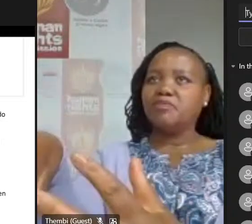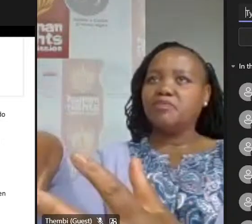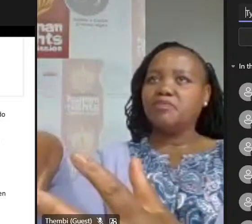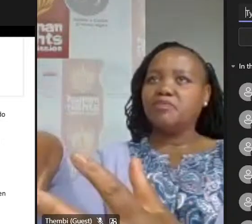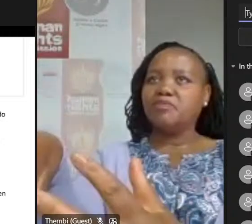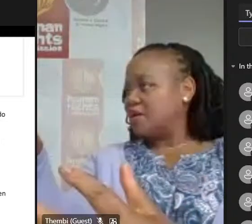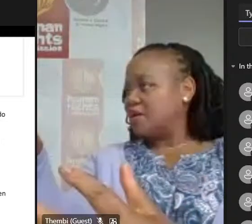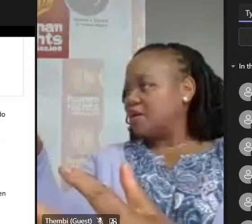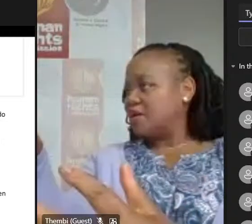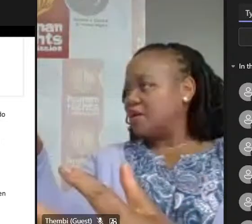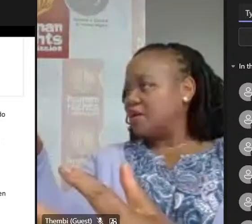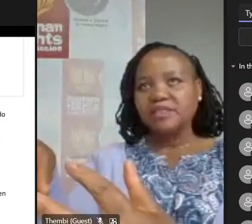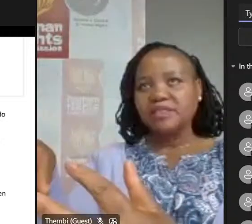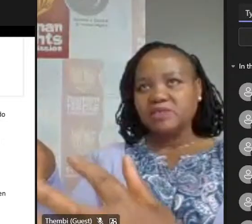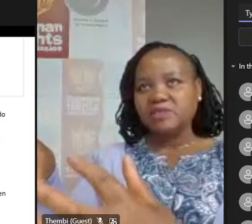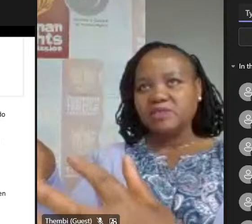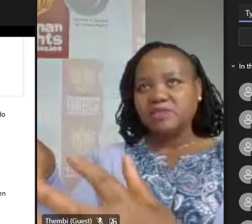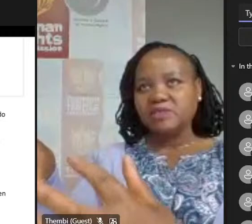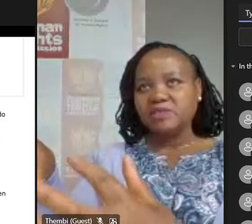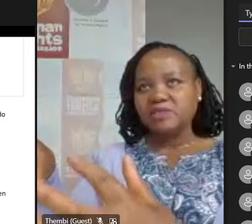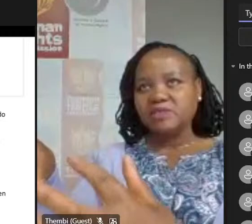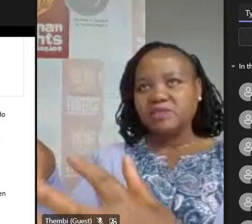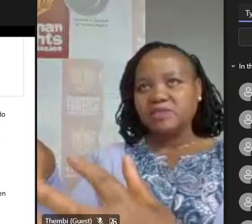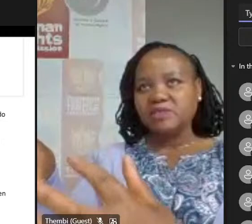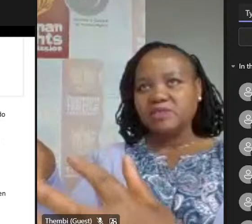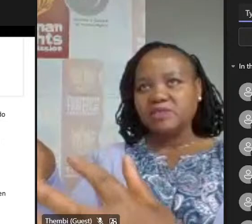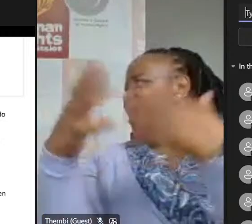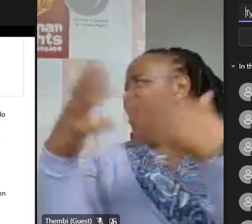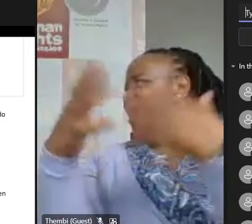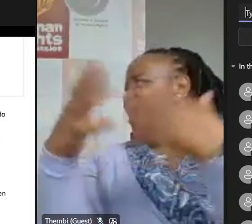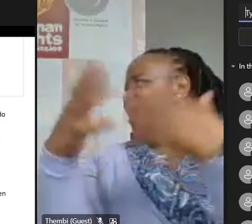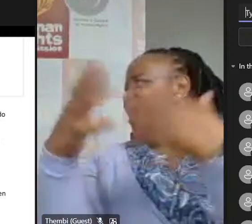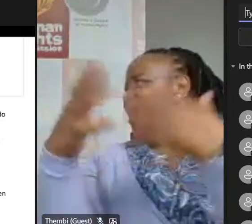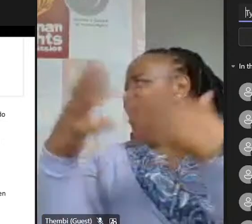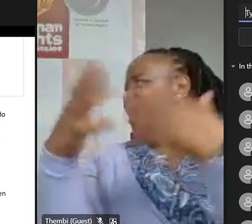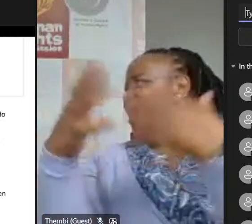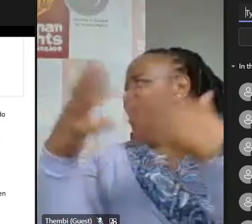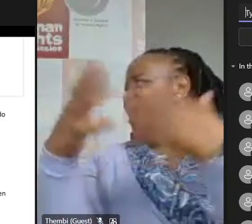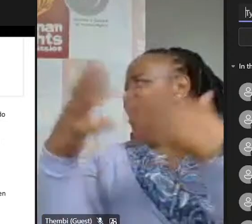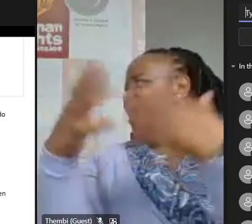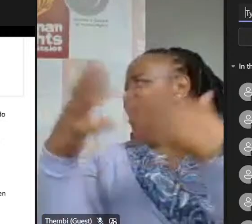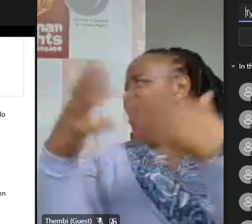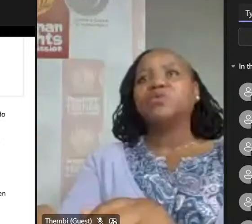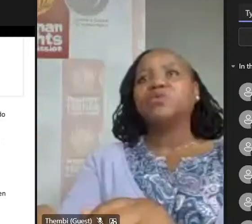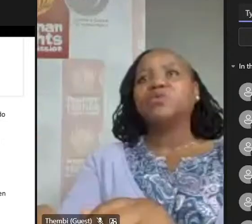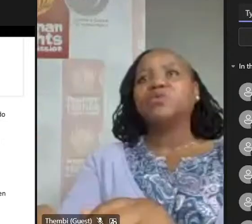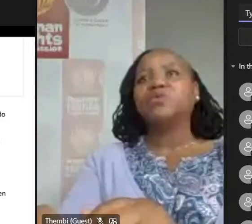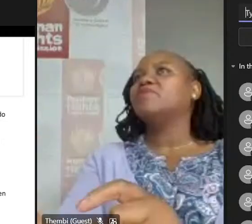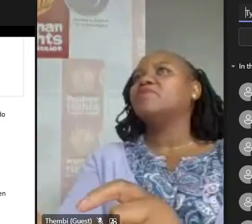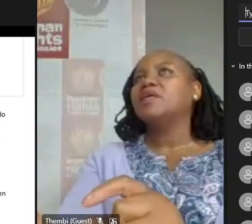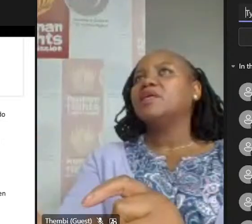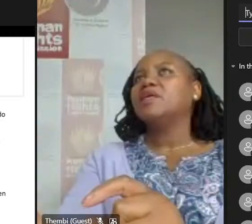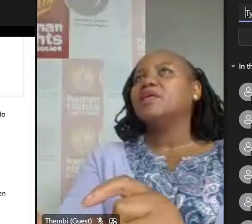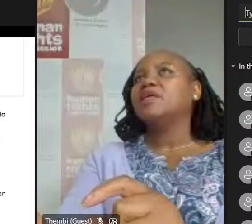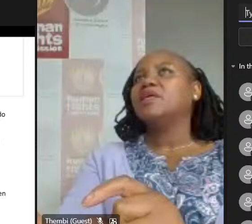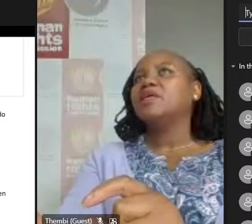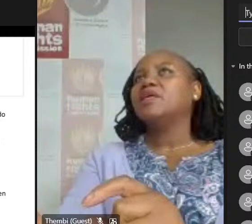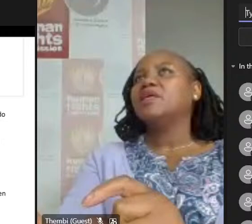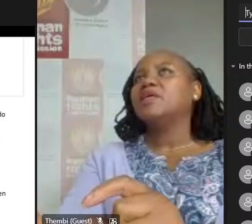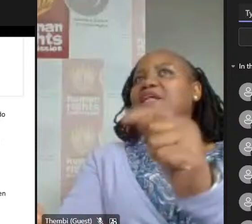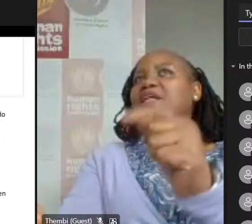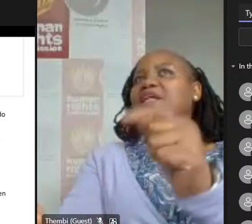unique appearances as far as their culture is concerned, if I could put it that way, or even in terms